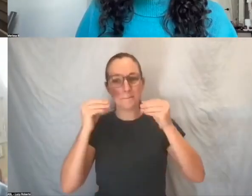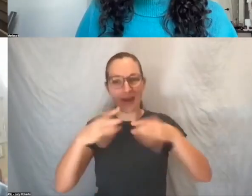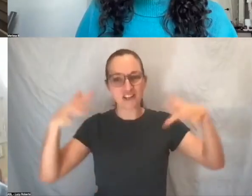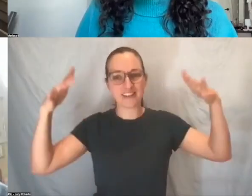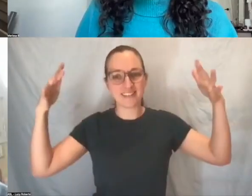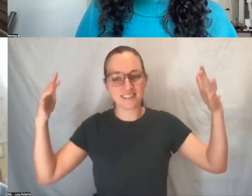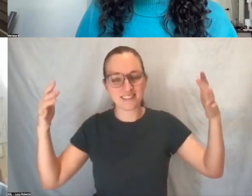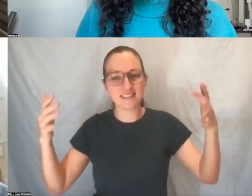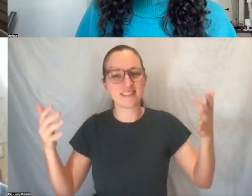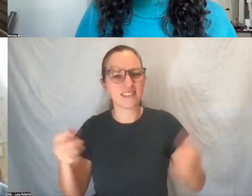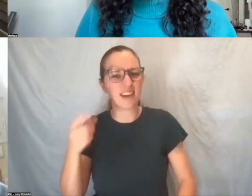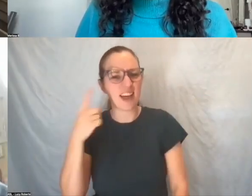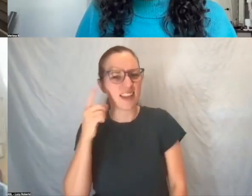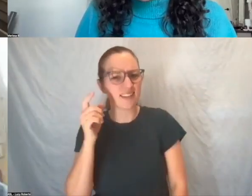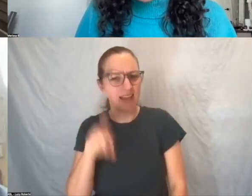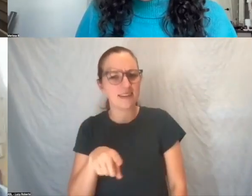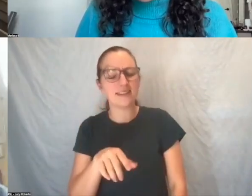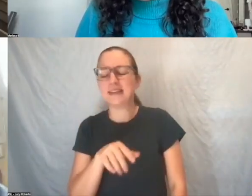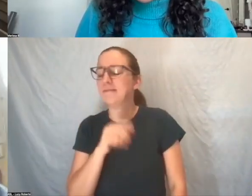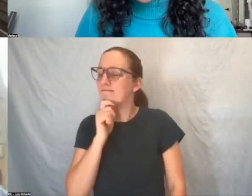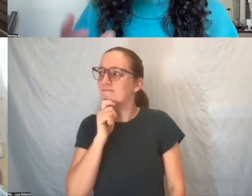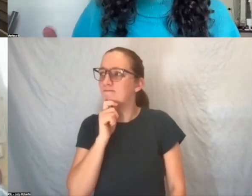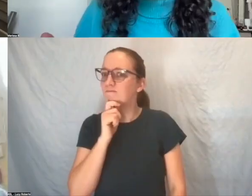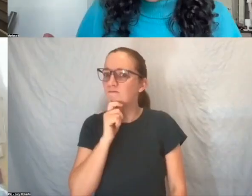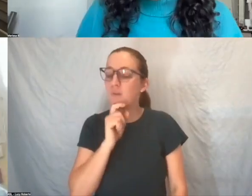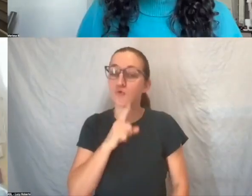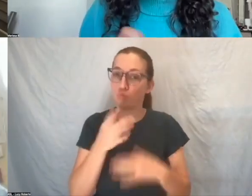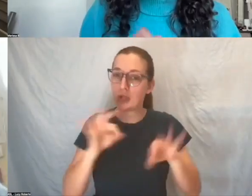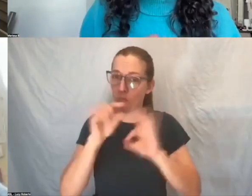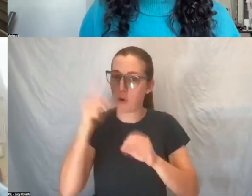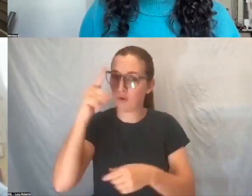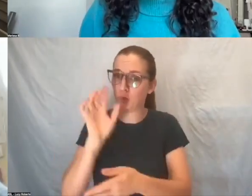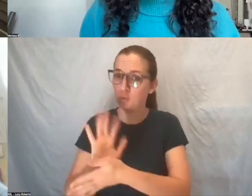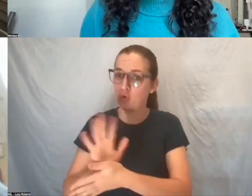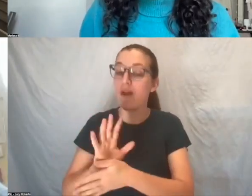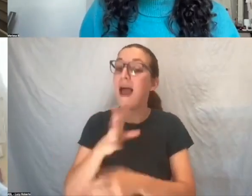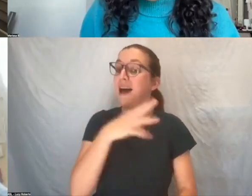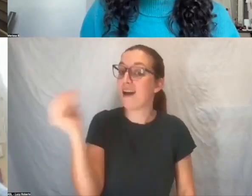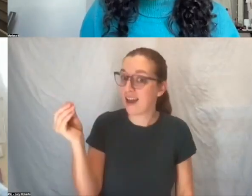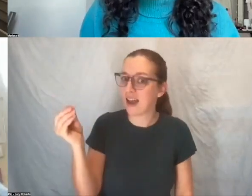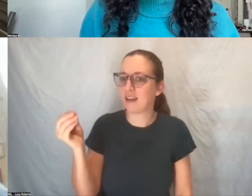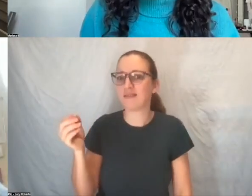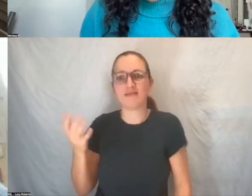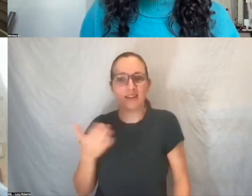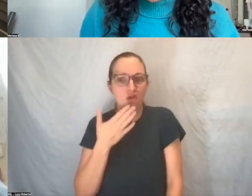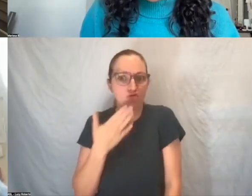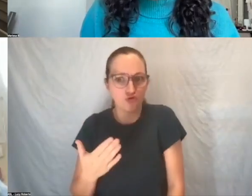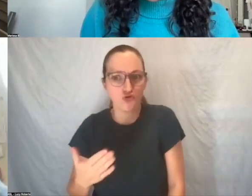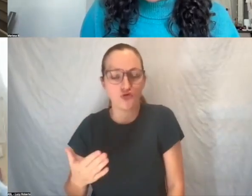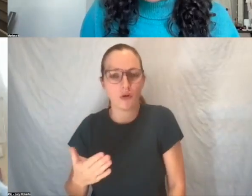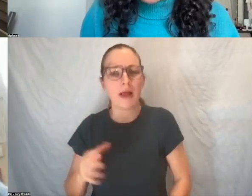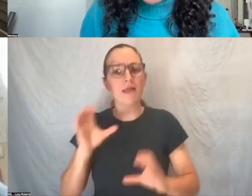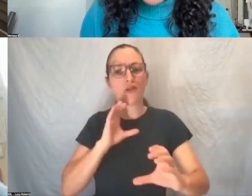really important for the film itself too. And it it is good and has opened up the